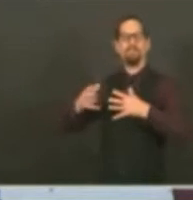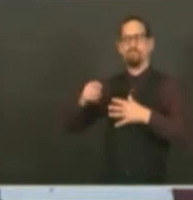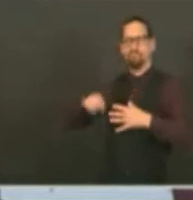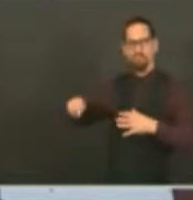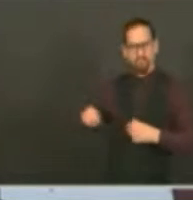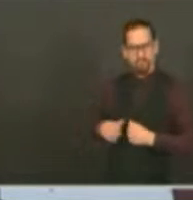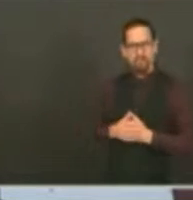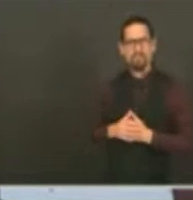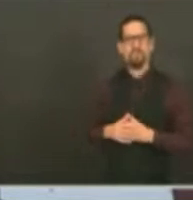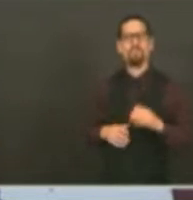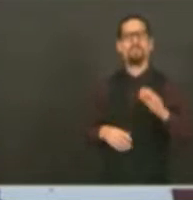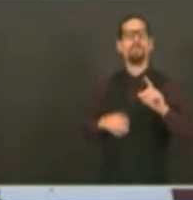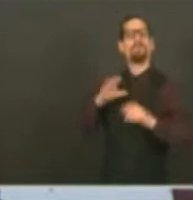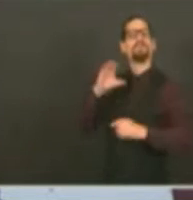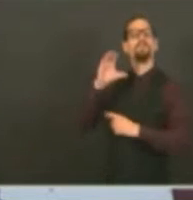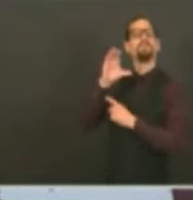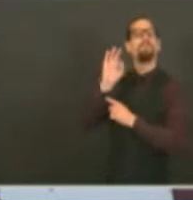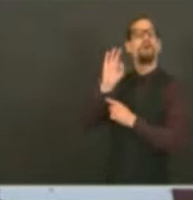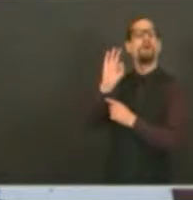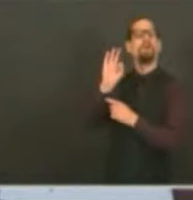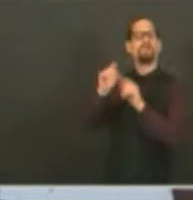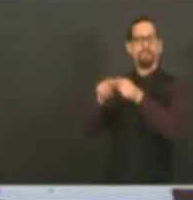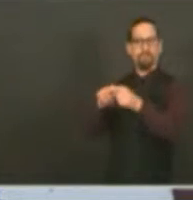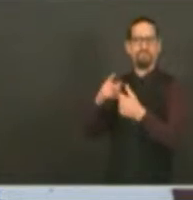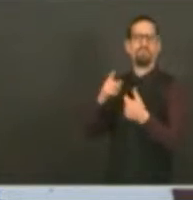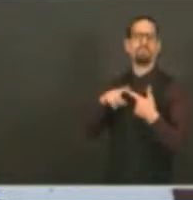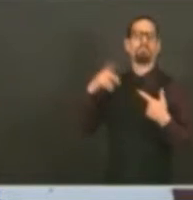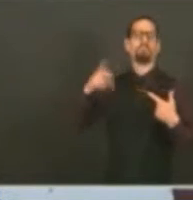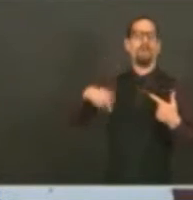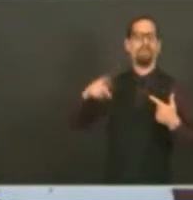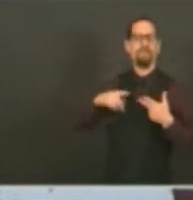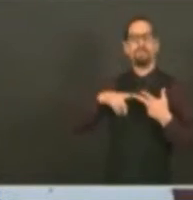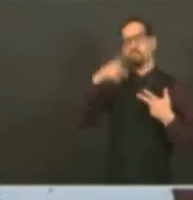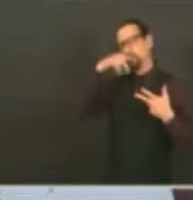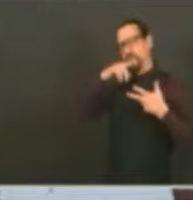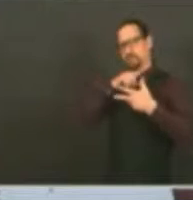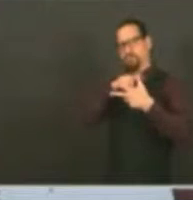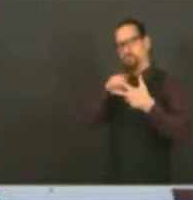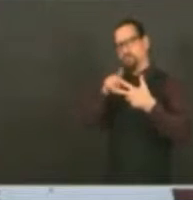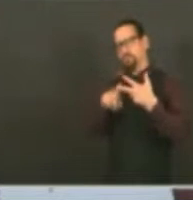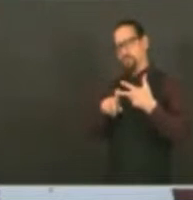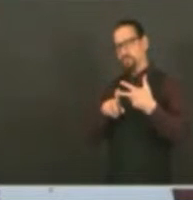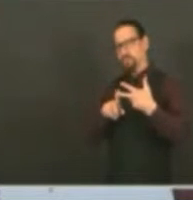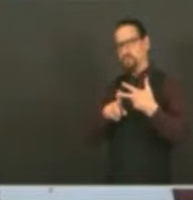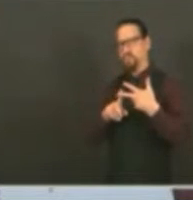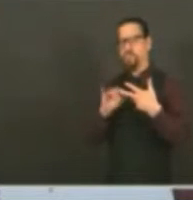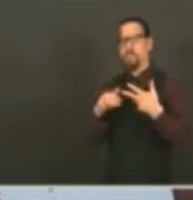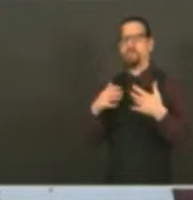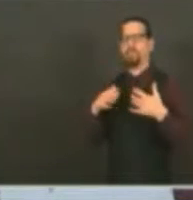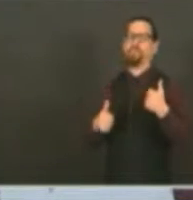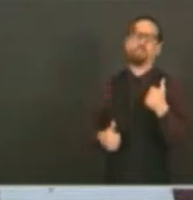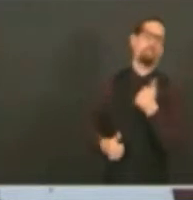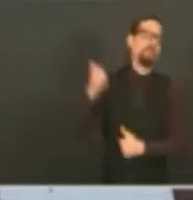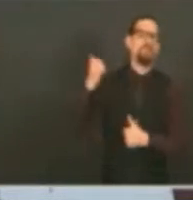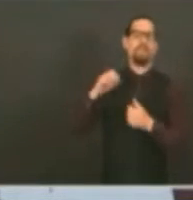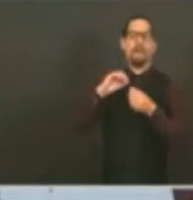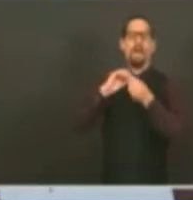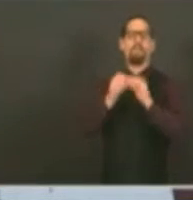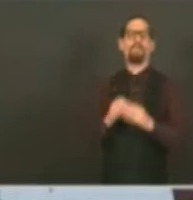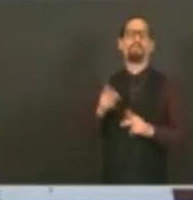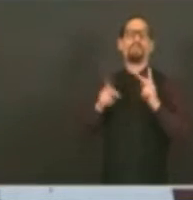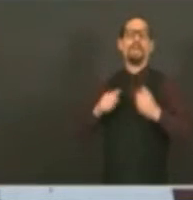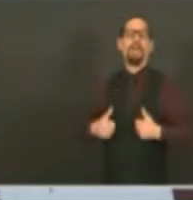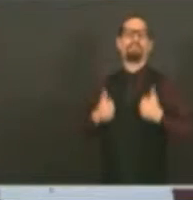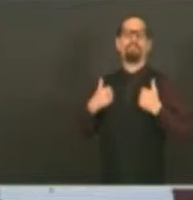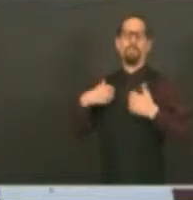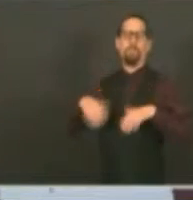Central Falls, parts of Providence and Pawtucket. So I guess zip codes. where our test positivity is still high,